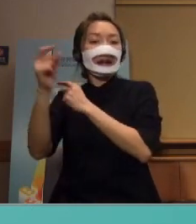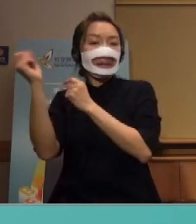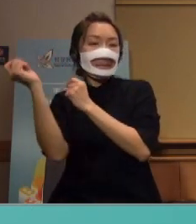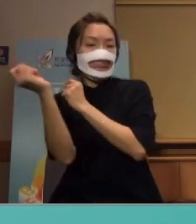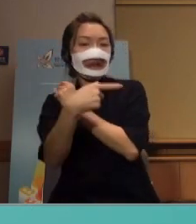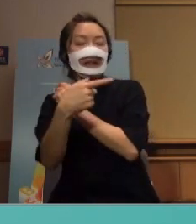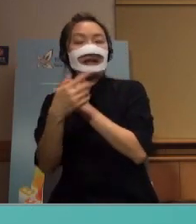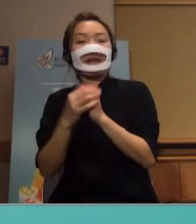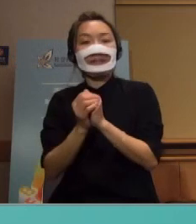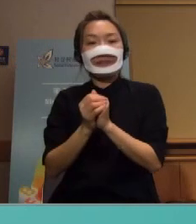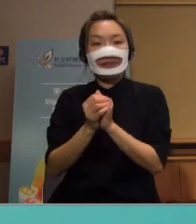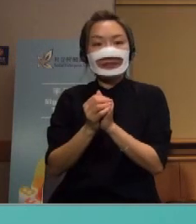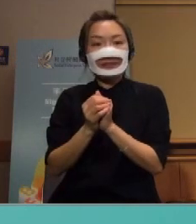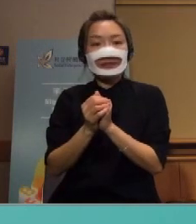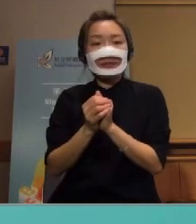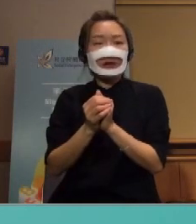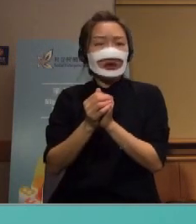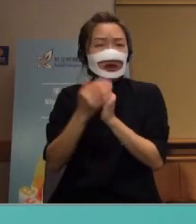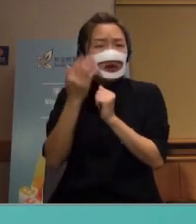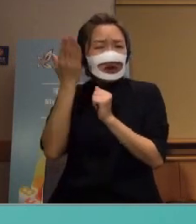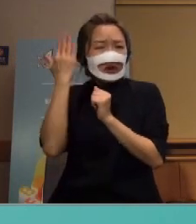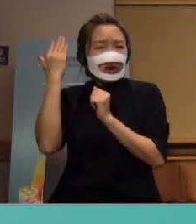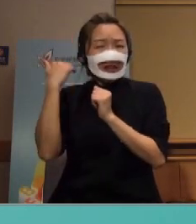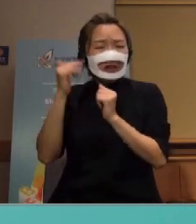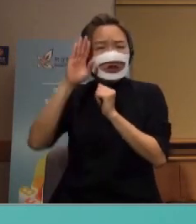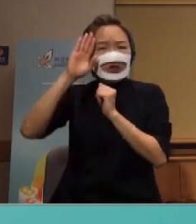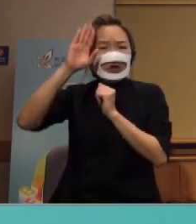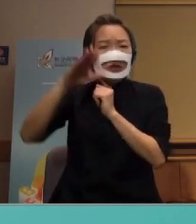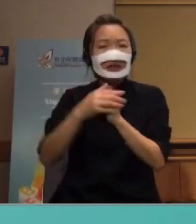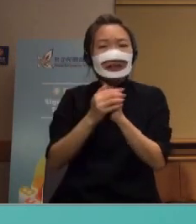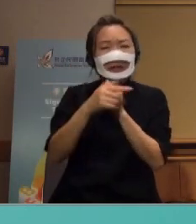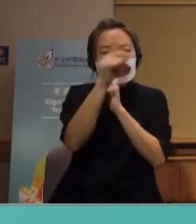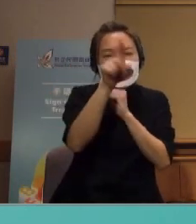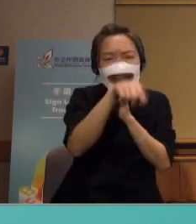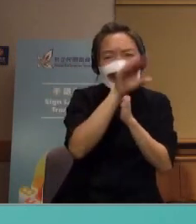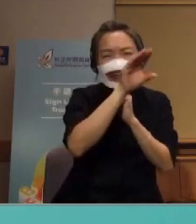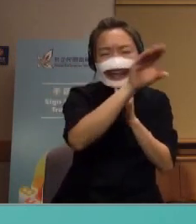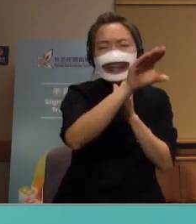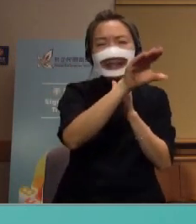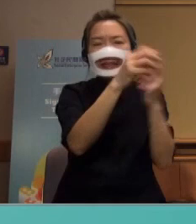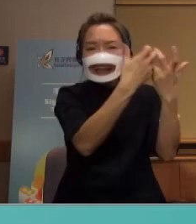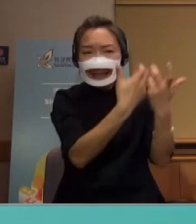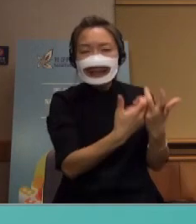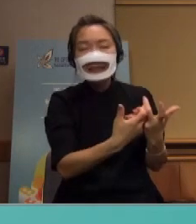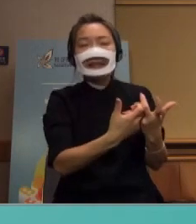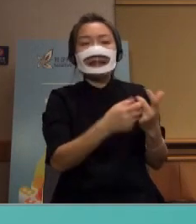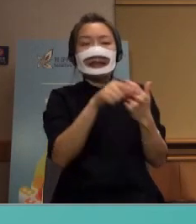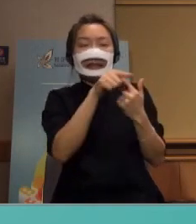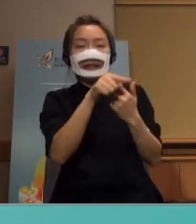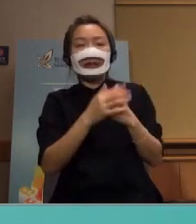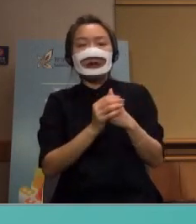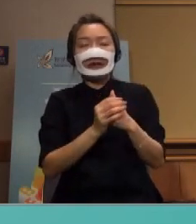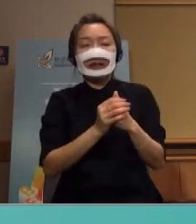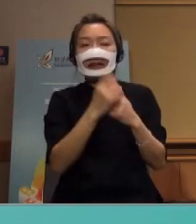And this ambition is not only shared by us, it's also shared by Mark Carney, who is the former Central Banker of England and now the Special Envoy for Climate Finance. So his main